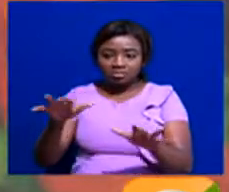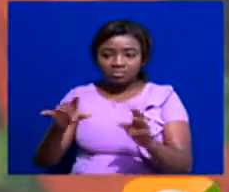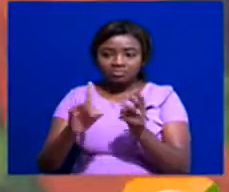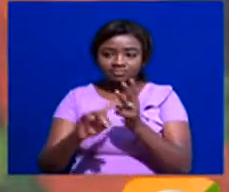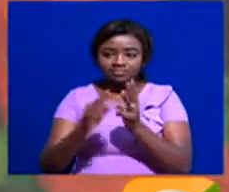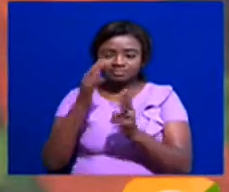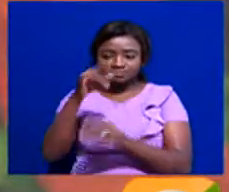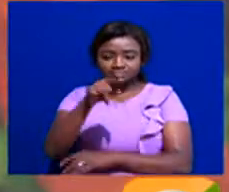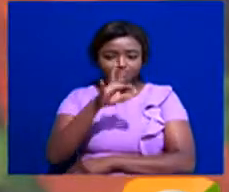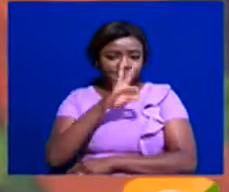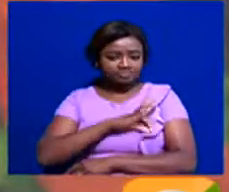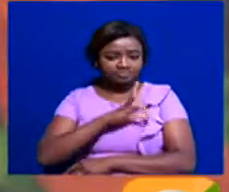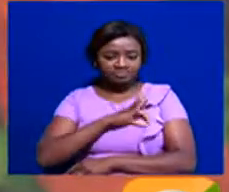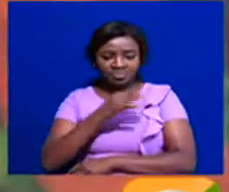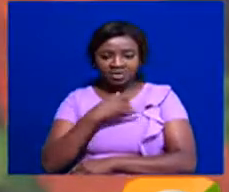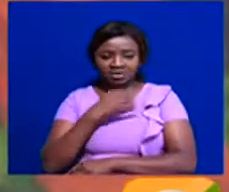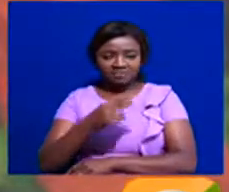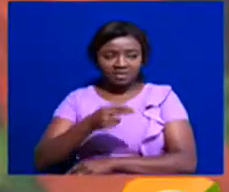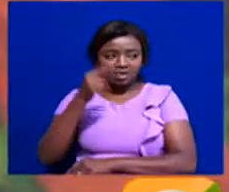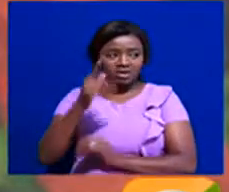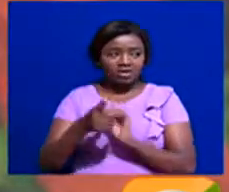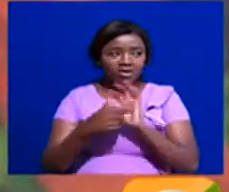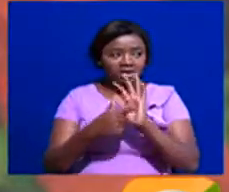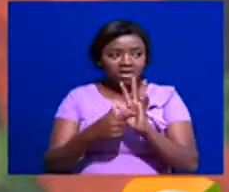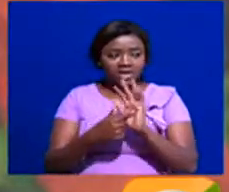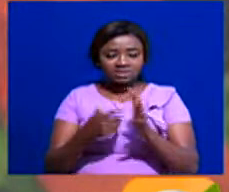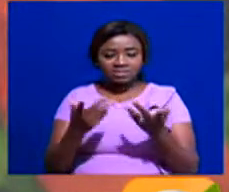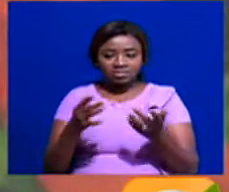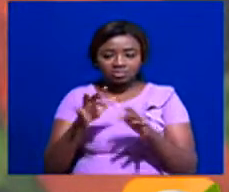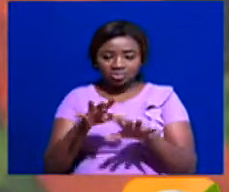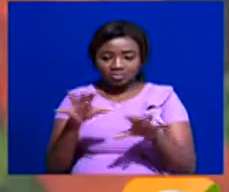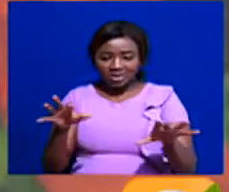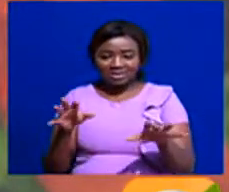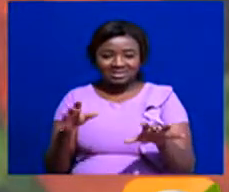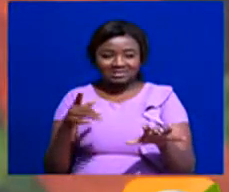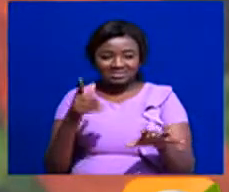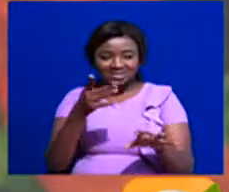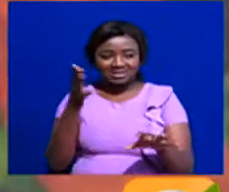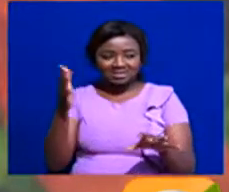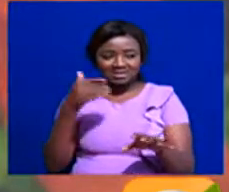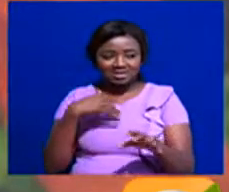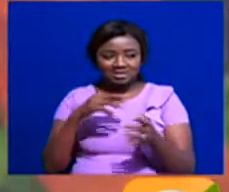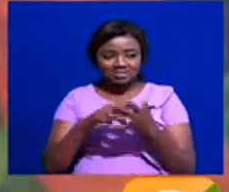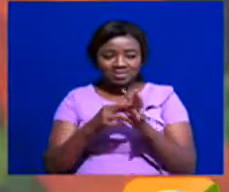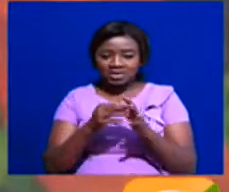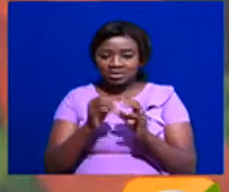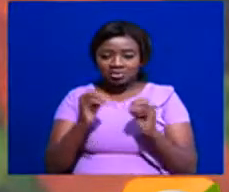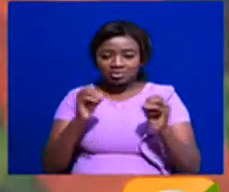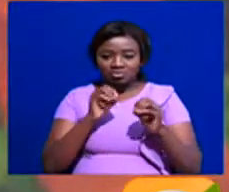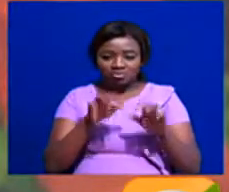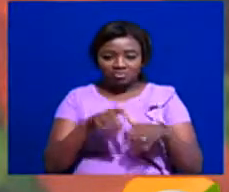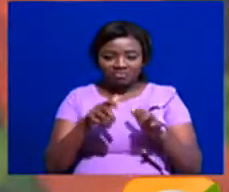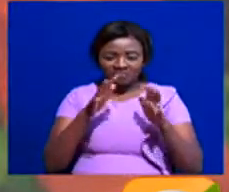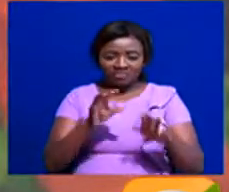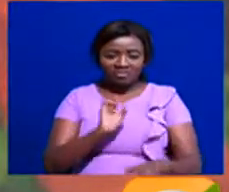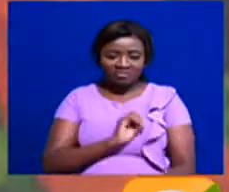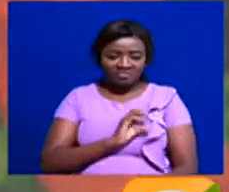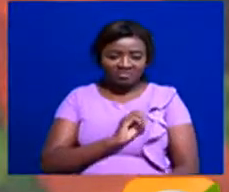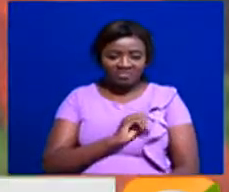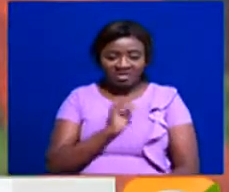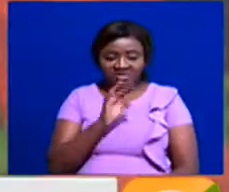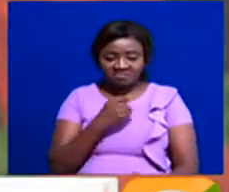the benefits that he has talked about. So in terms of market, I think no farmer should have the fear that might I